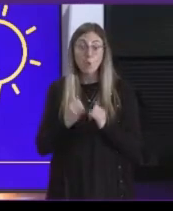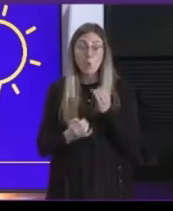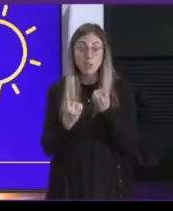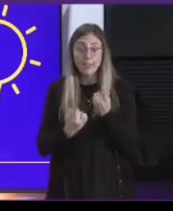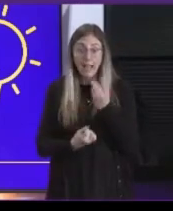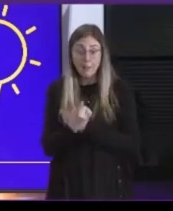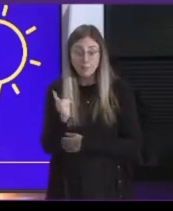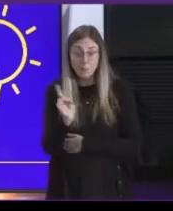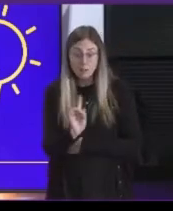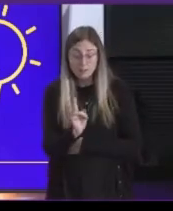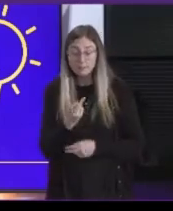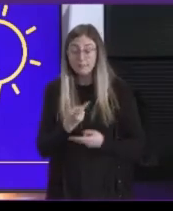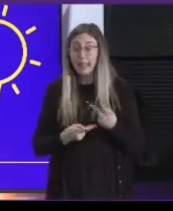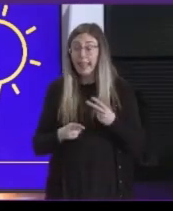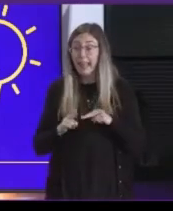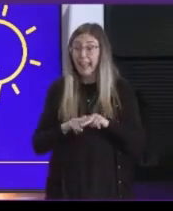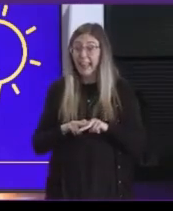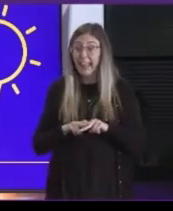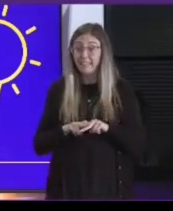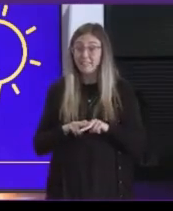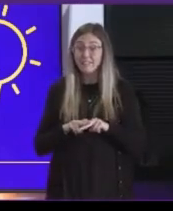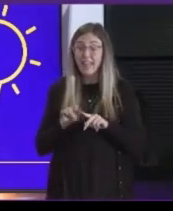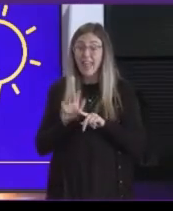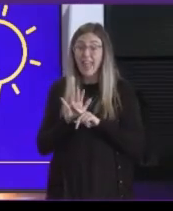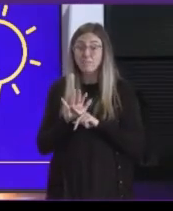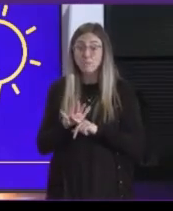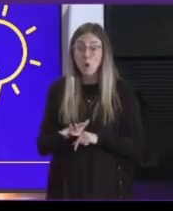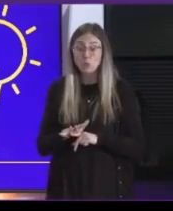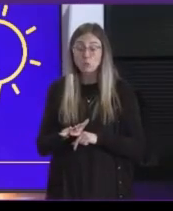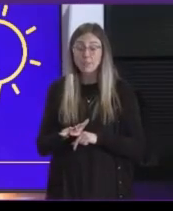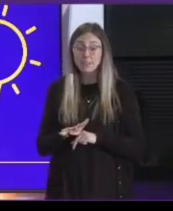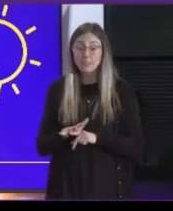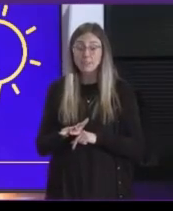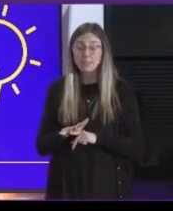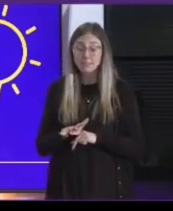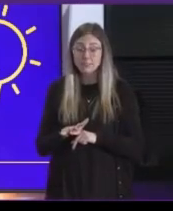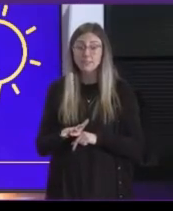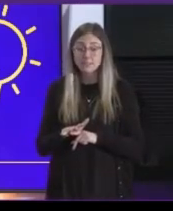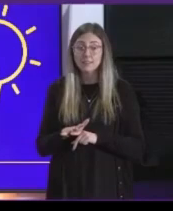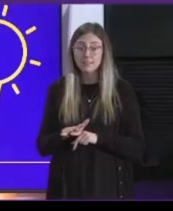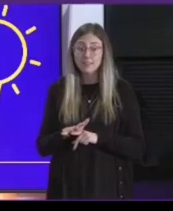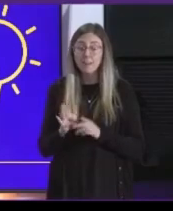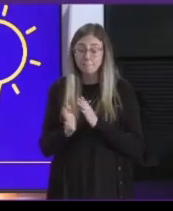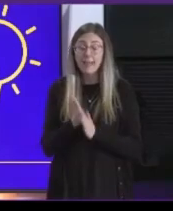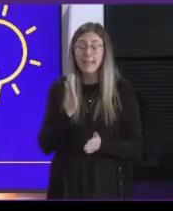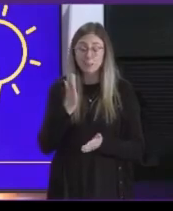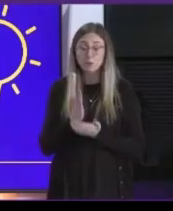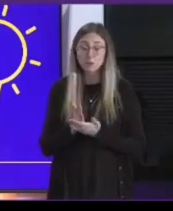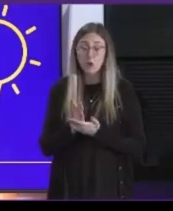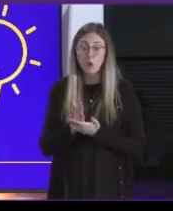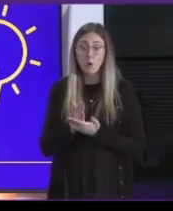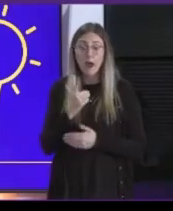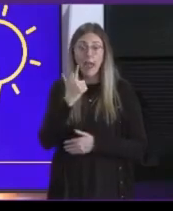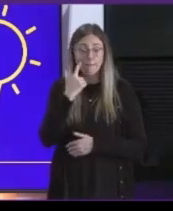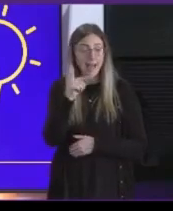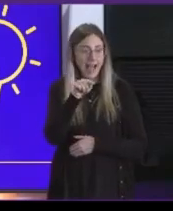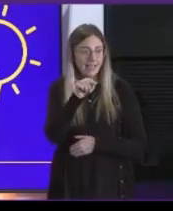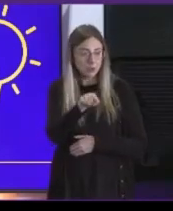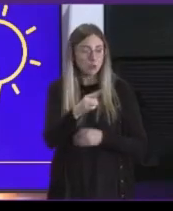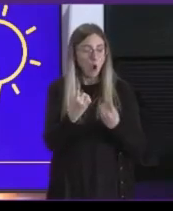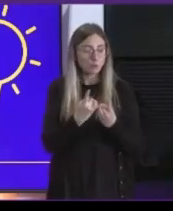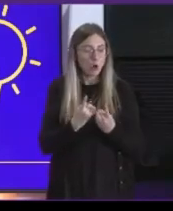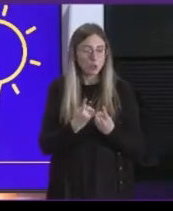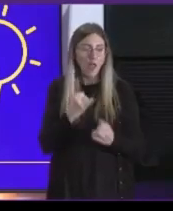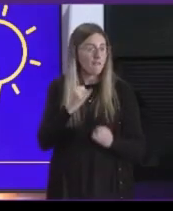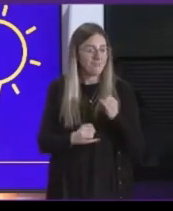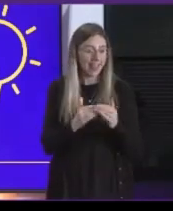happen to you if the enforcement procedures enters into force and make sure and finds that your product or service doesn't meet